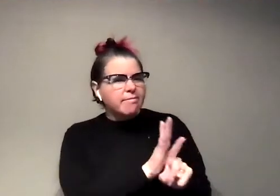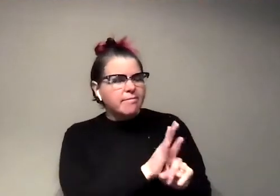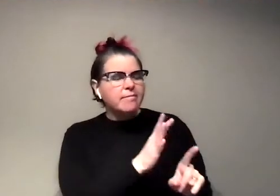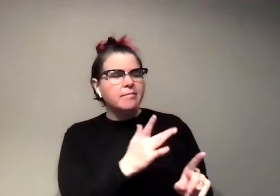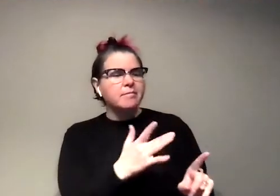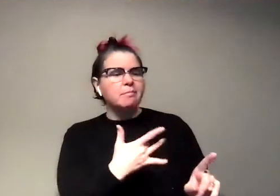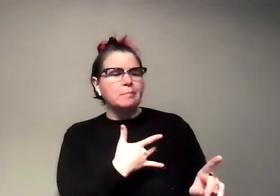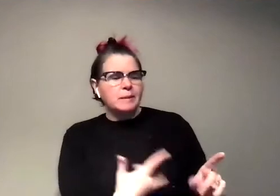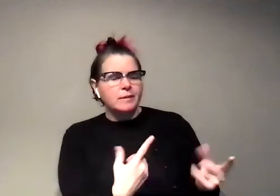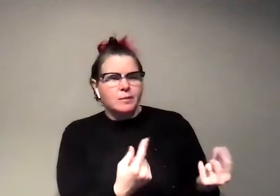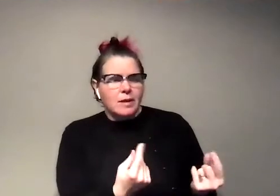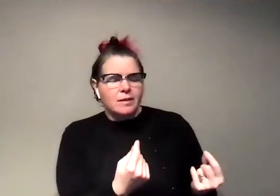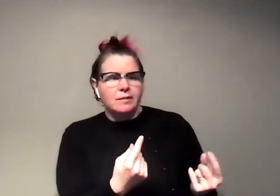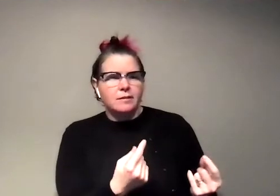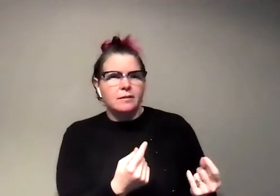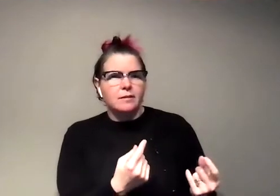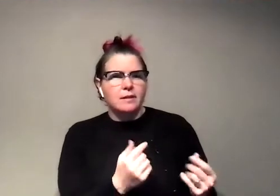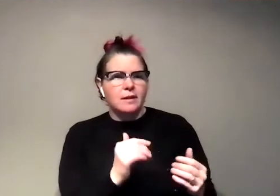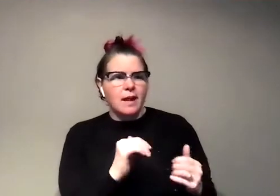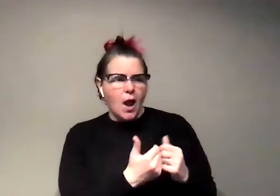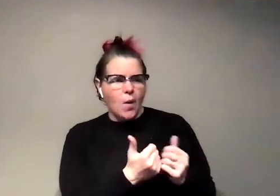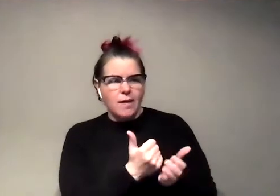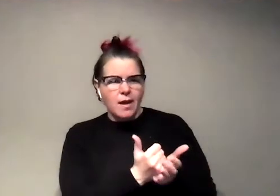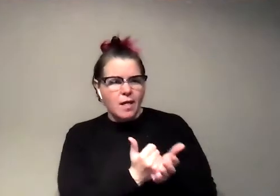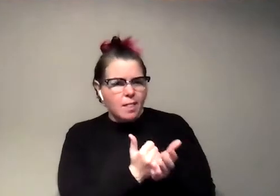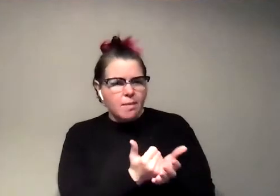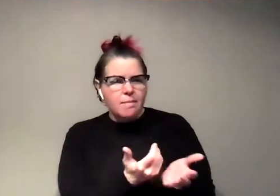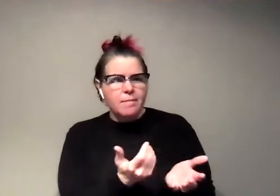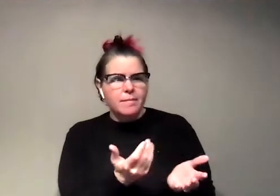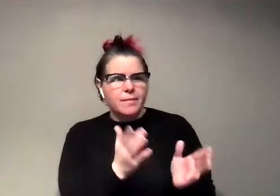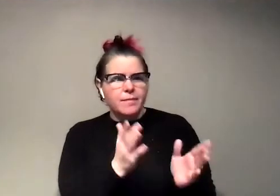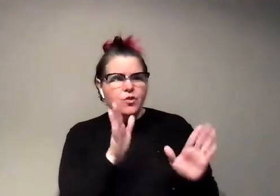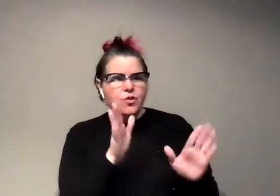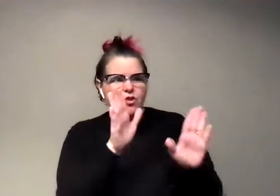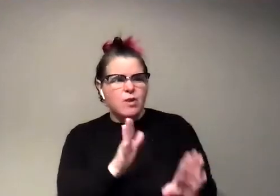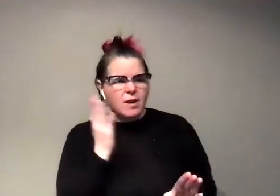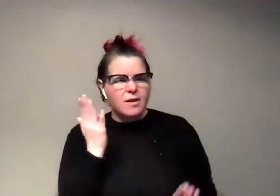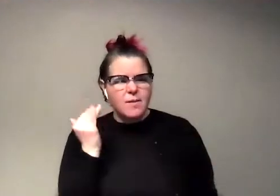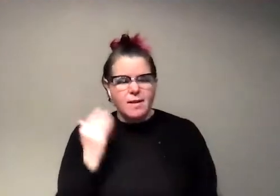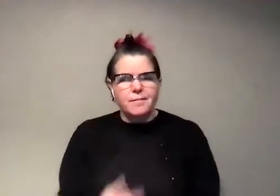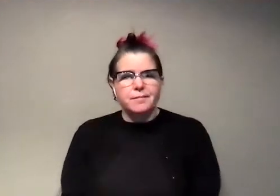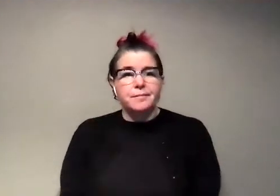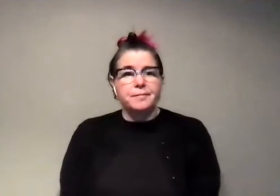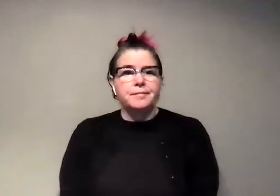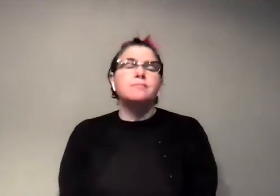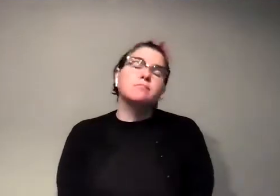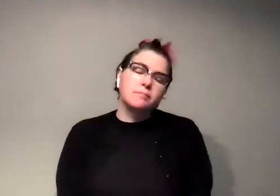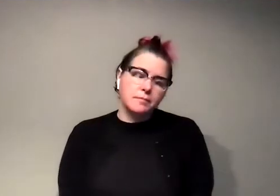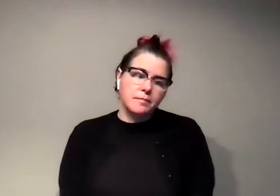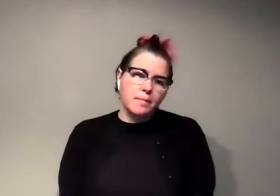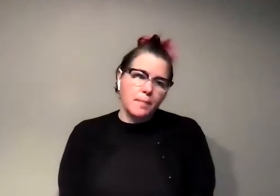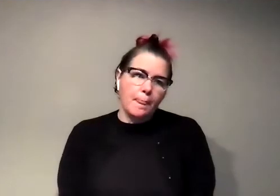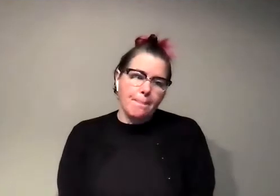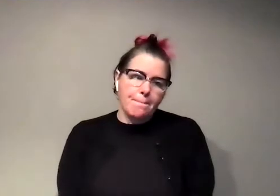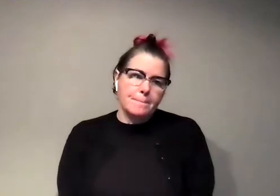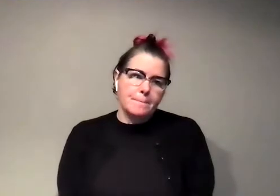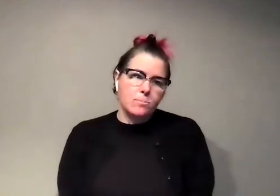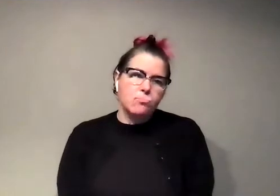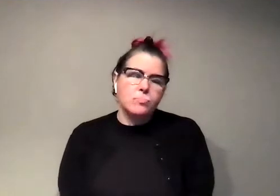teachers like helped you? Like what was great about them? What did you like about them? Yeah. Let me